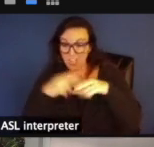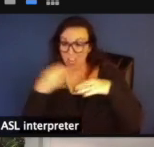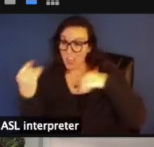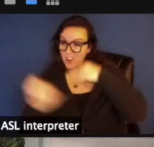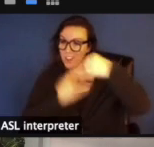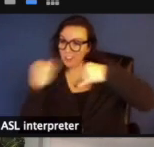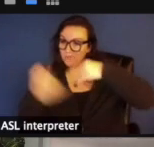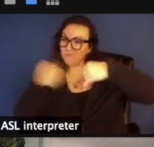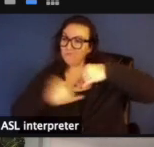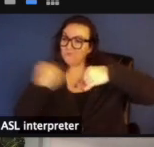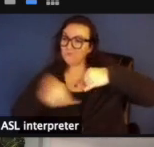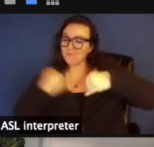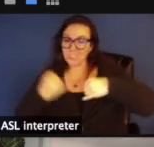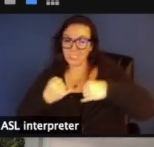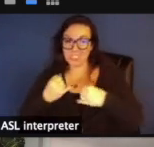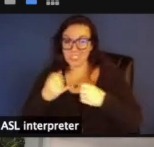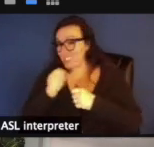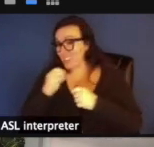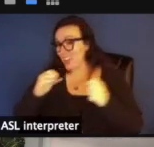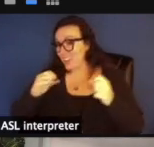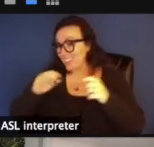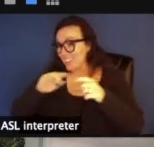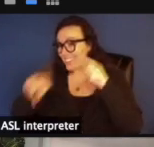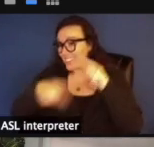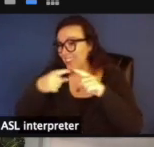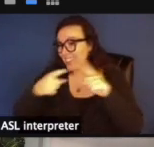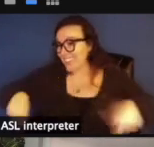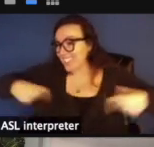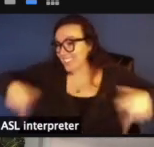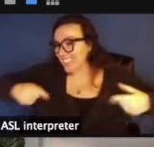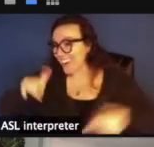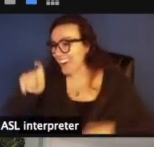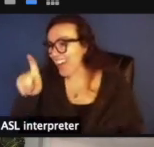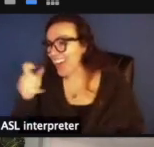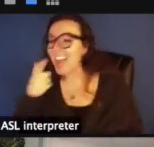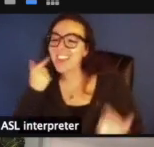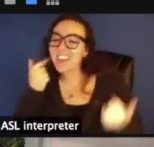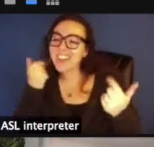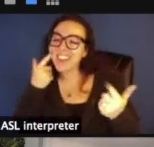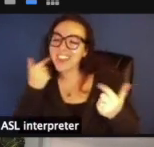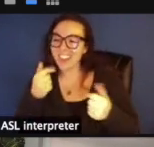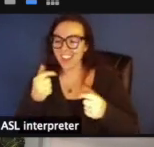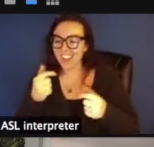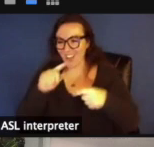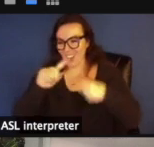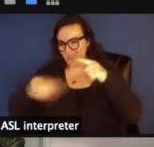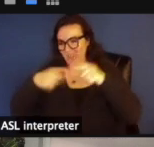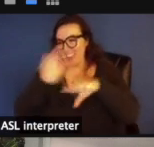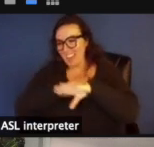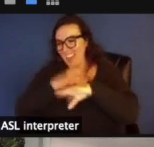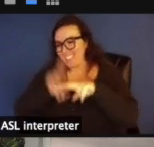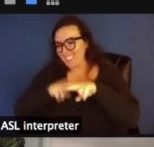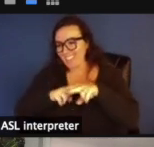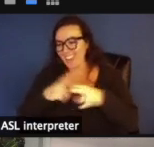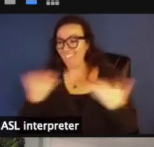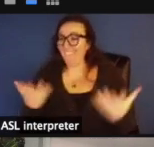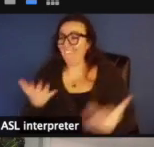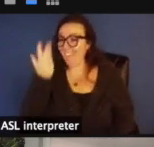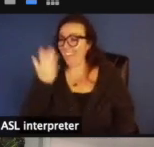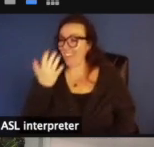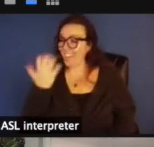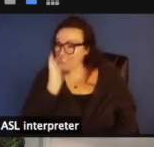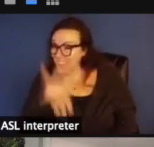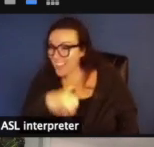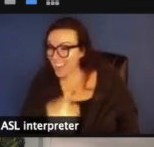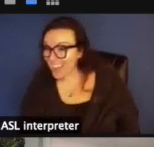bicycle, and then so she's it's a wheelchair. Yeah, it's almost a wheelchair. It is a wheelchair, isn't it? Maybe that's her statement. But and